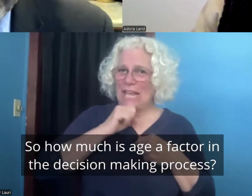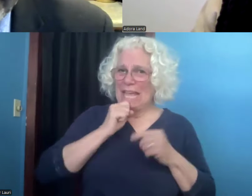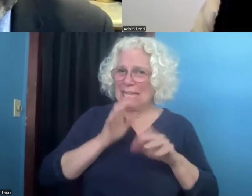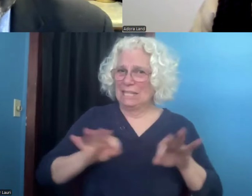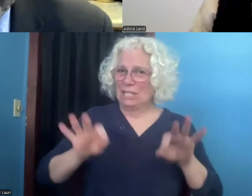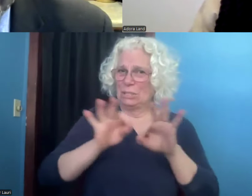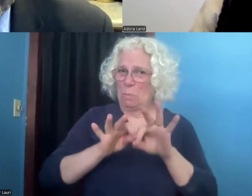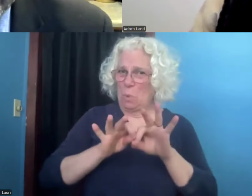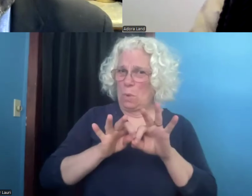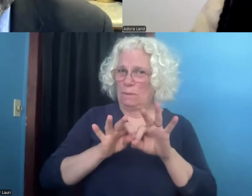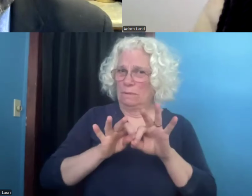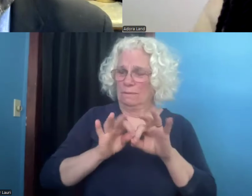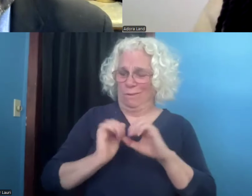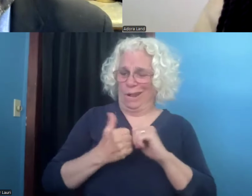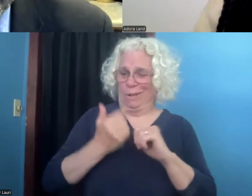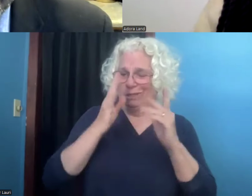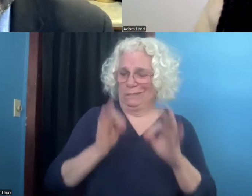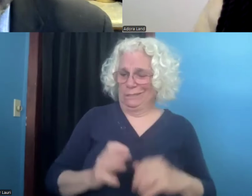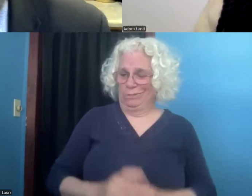process?